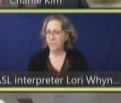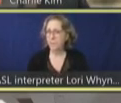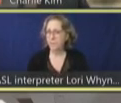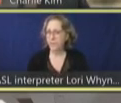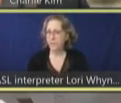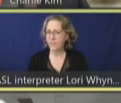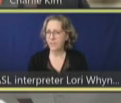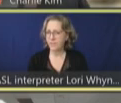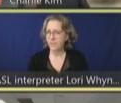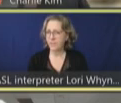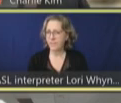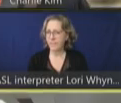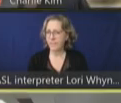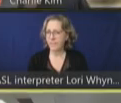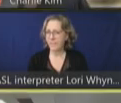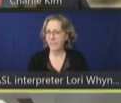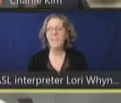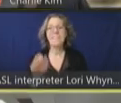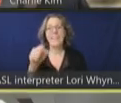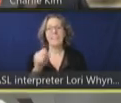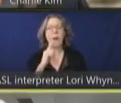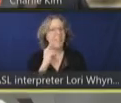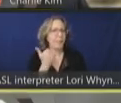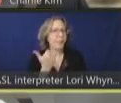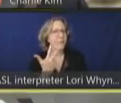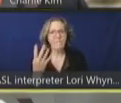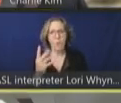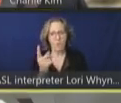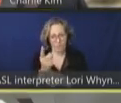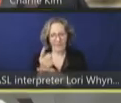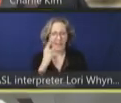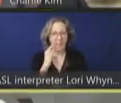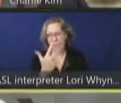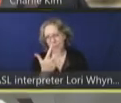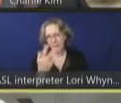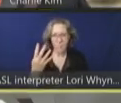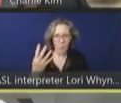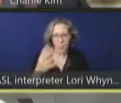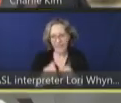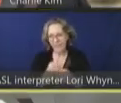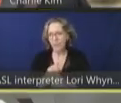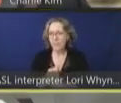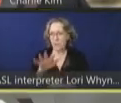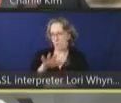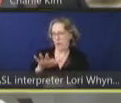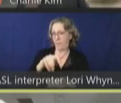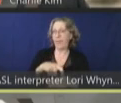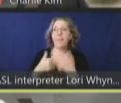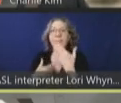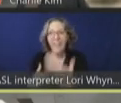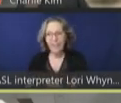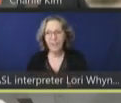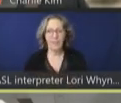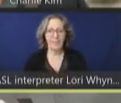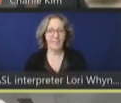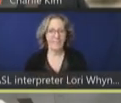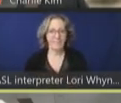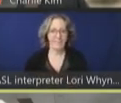been a number of years. Three or four. It was something around that. Something around that. So thank you, Lori. I appreciate